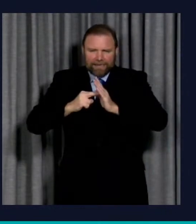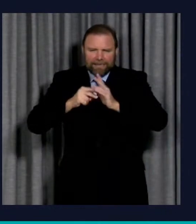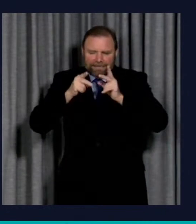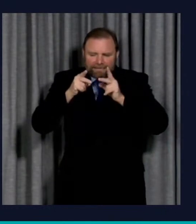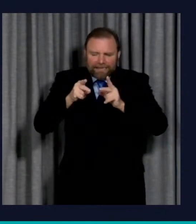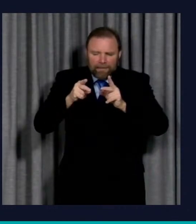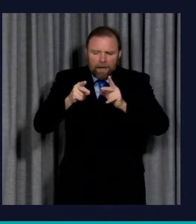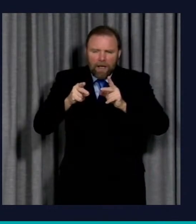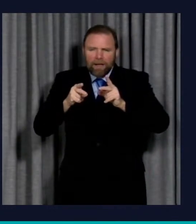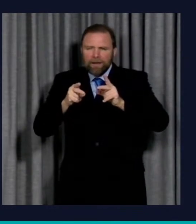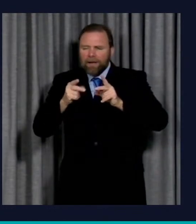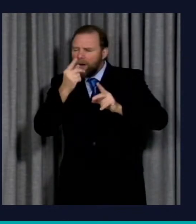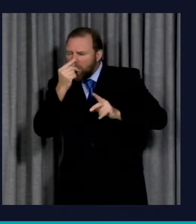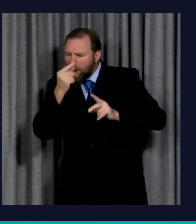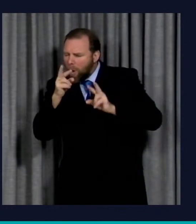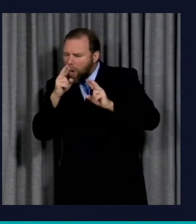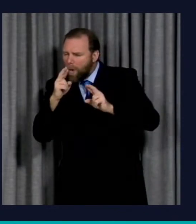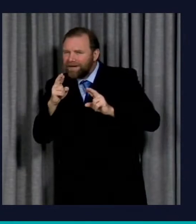to previous